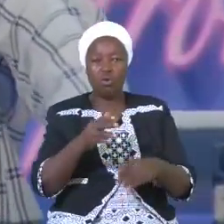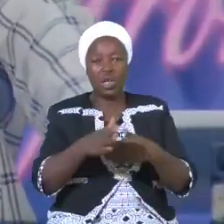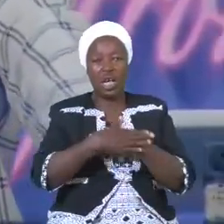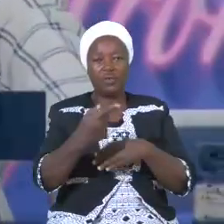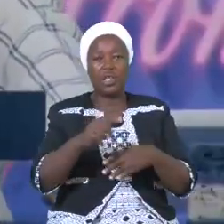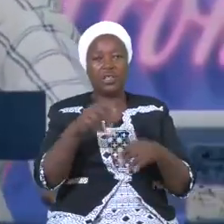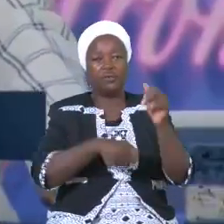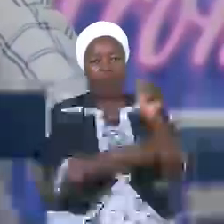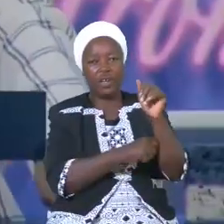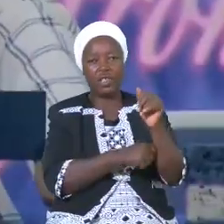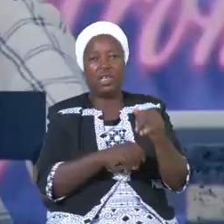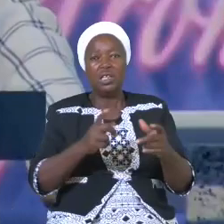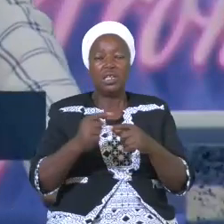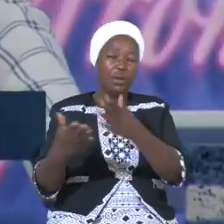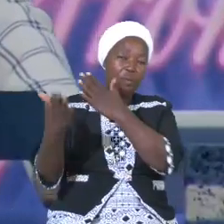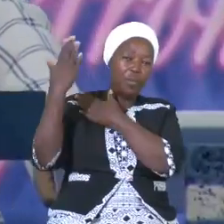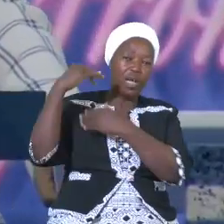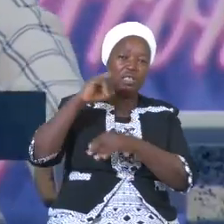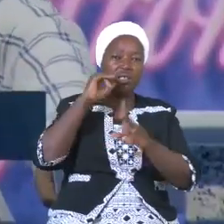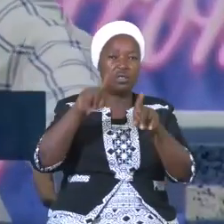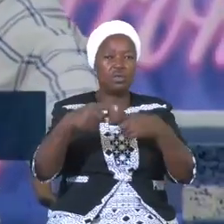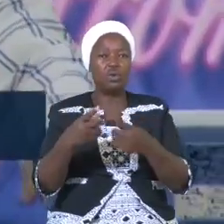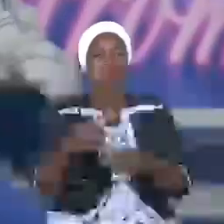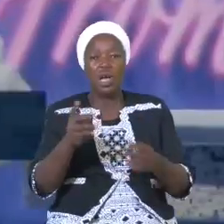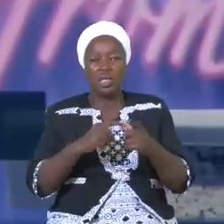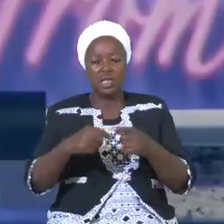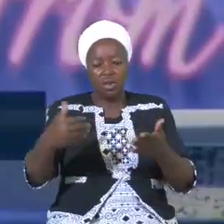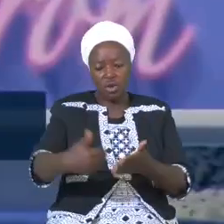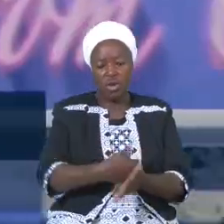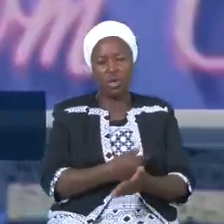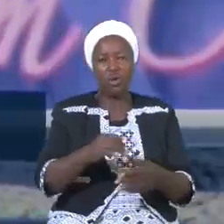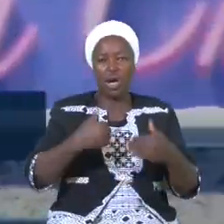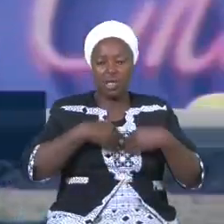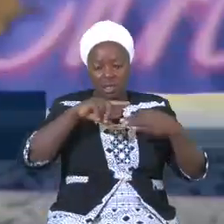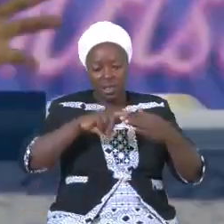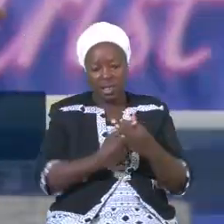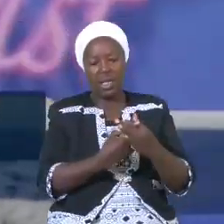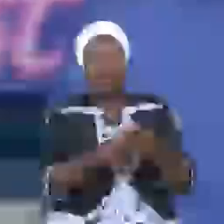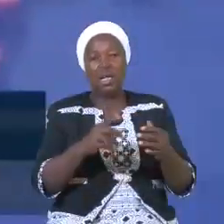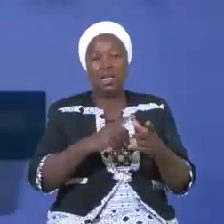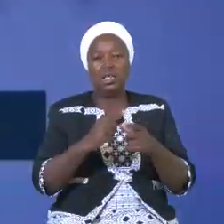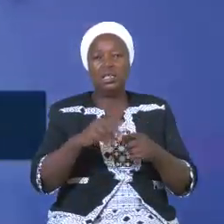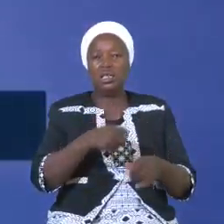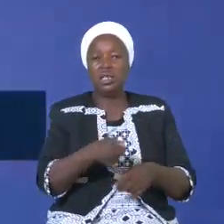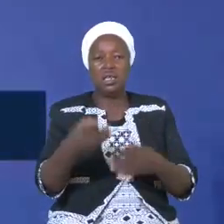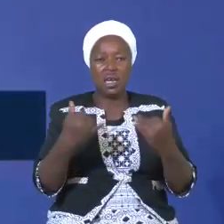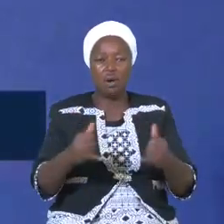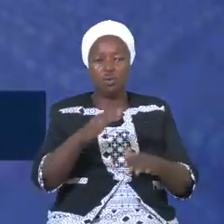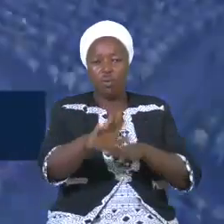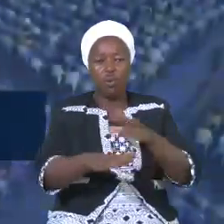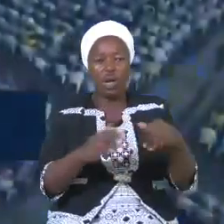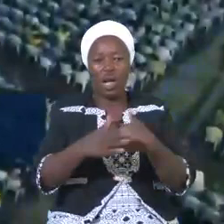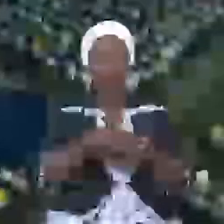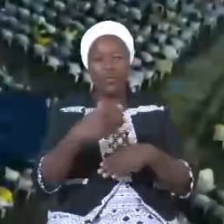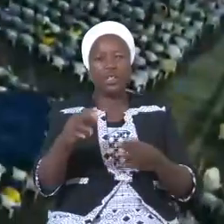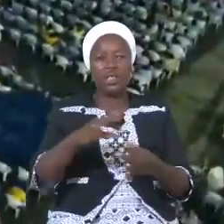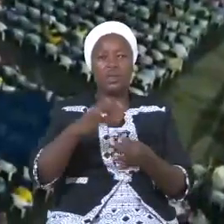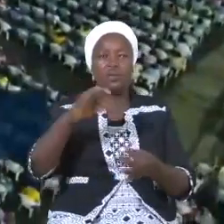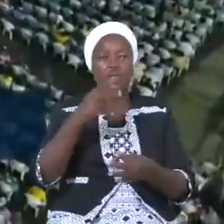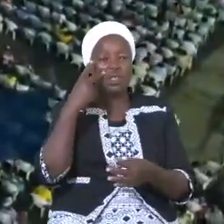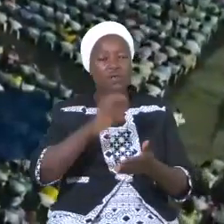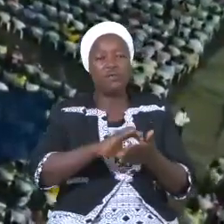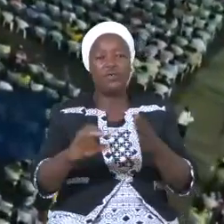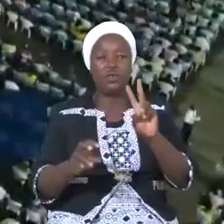past is gone and the new has begun they now walk after the spirit look at verse 2